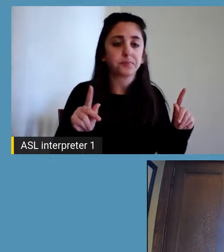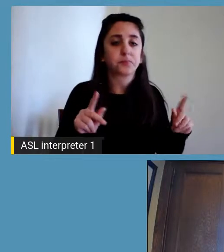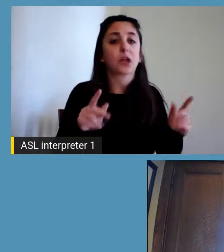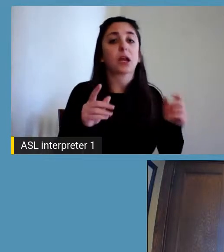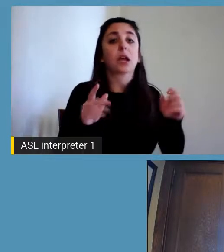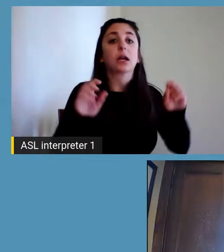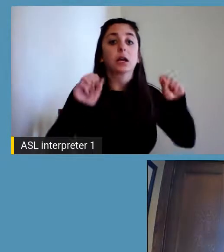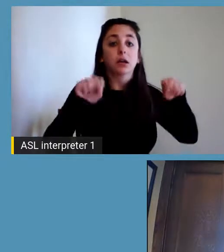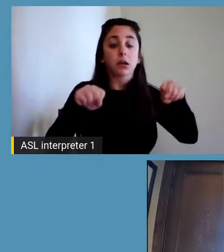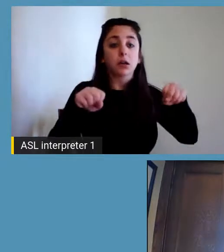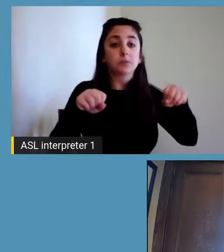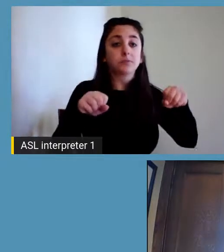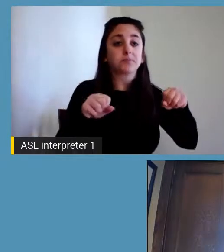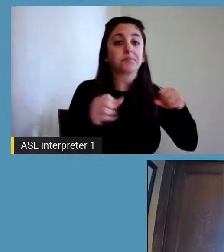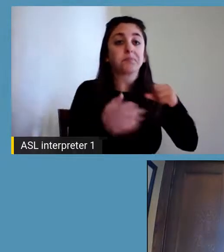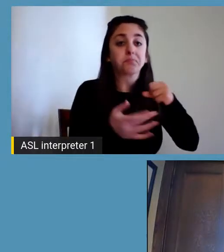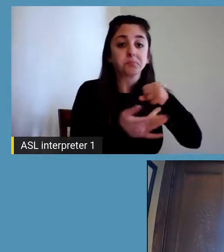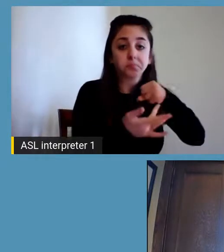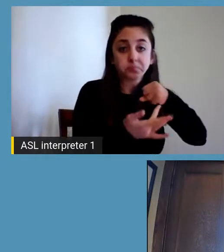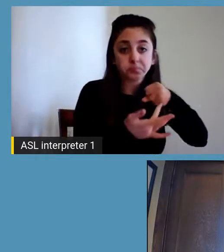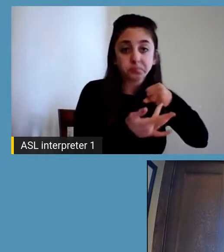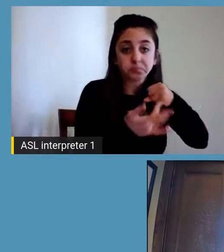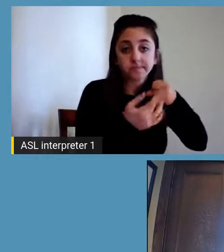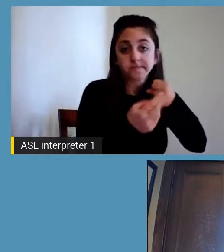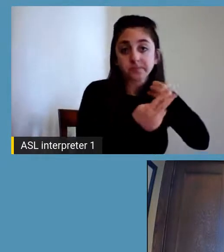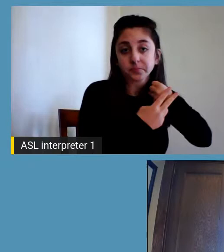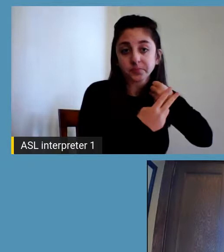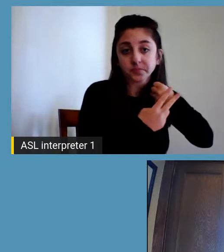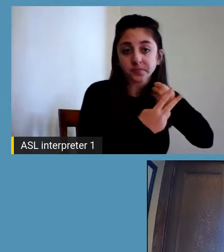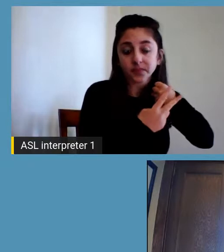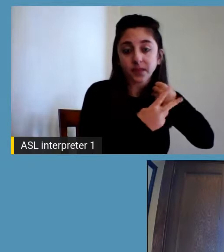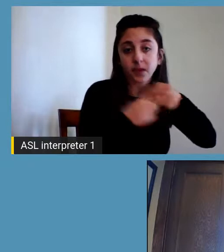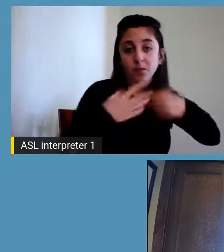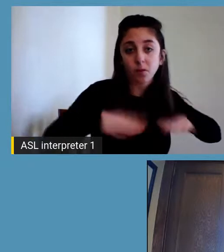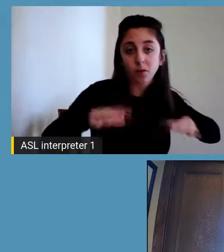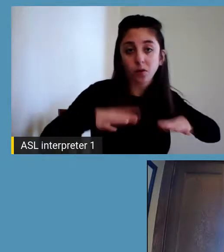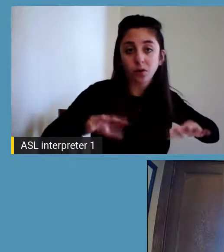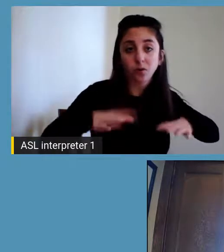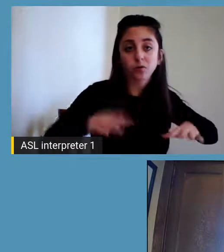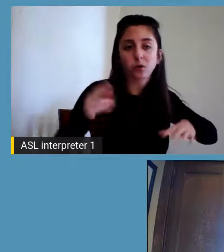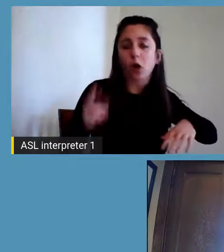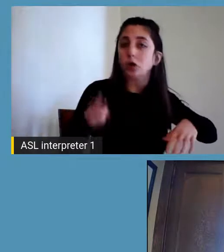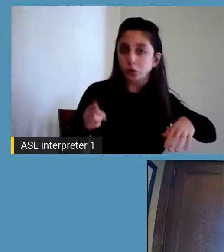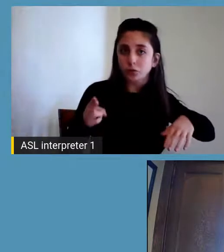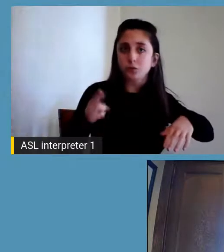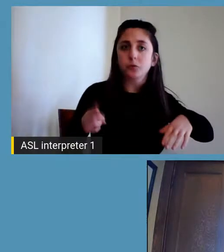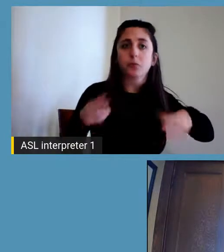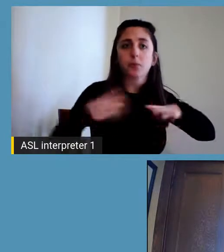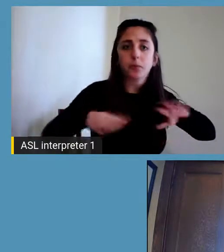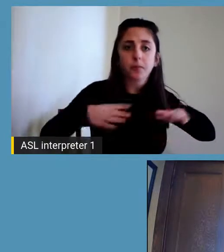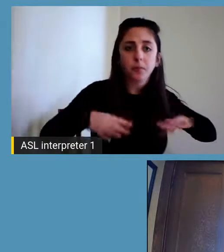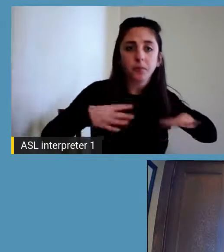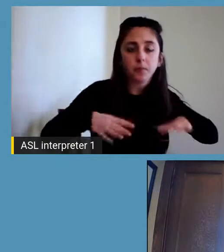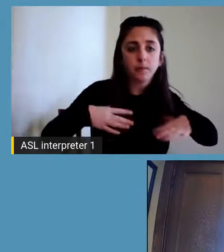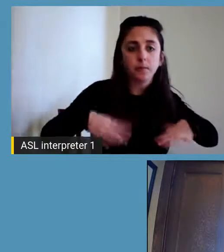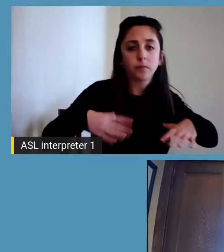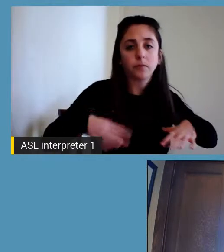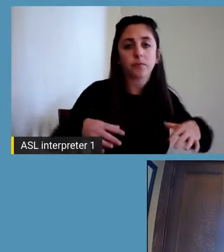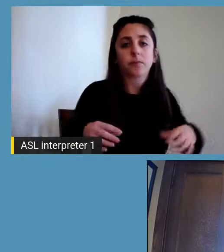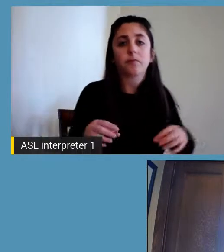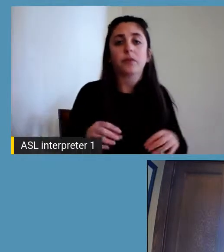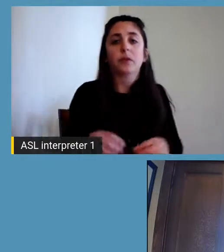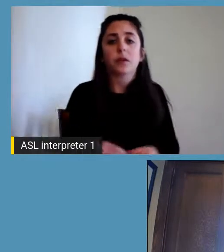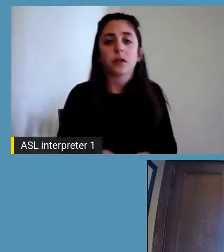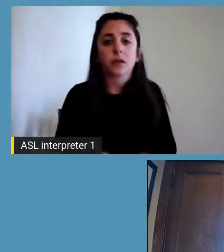digitally conserve some garment, from a historical garment, say, so that it cleans up it digitally, whereas